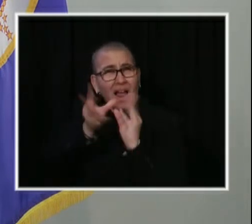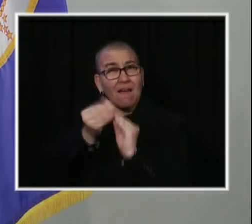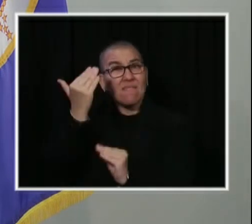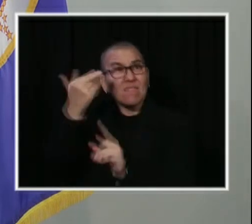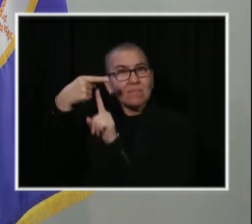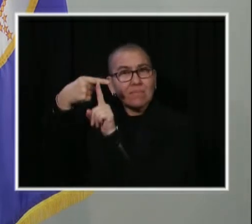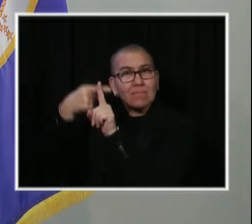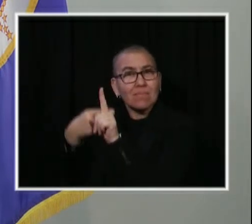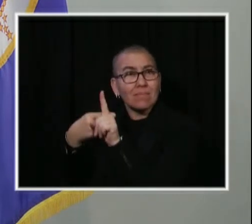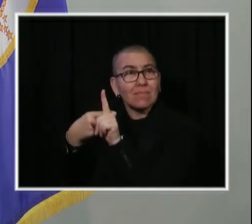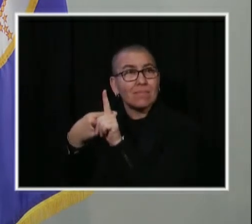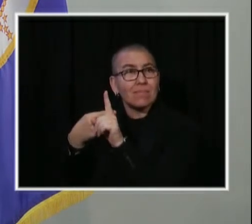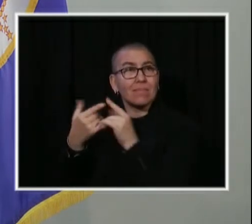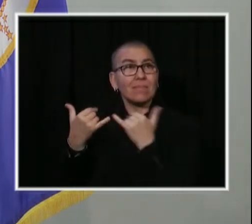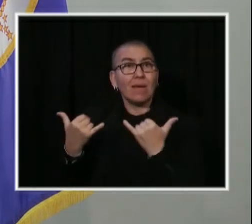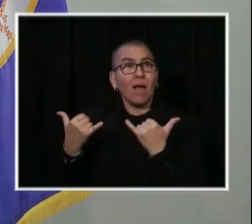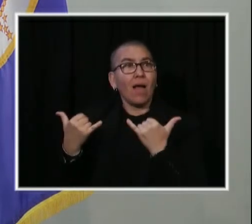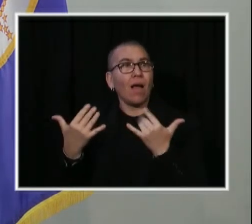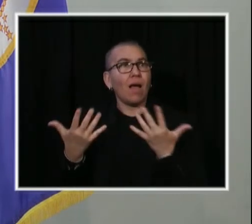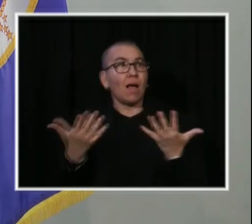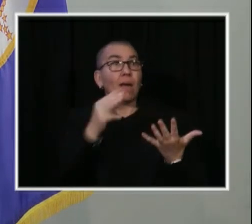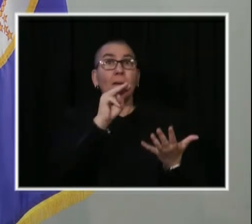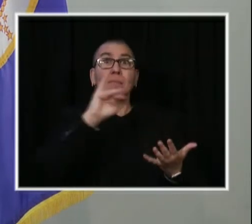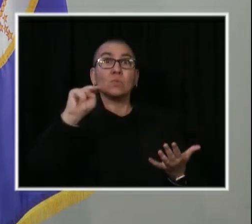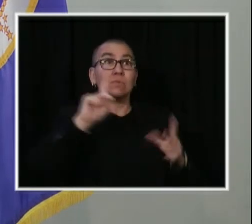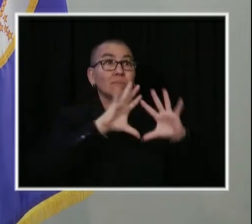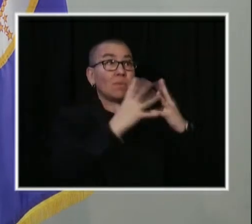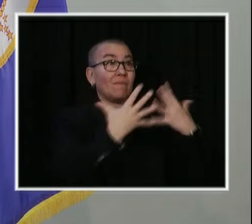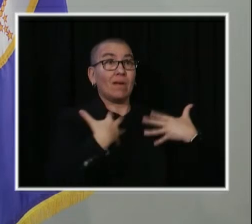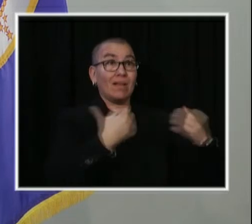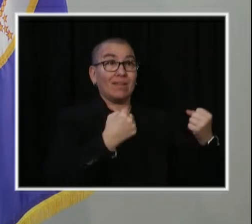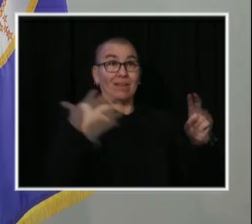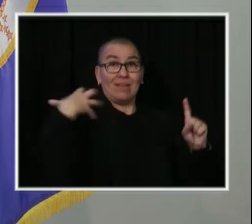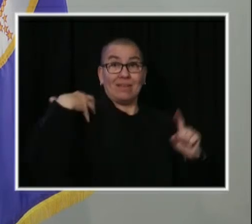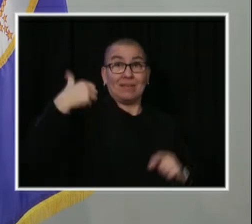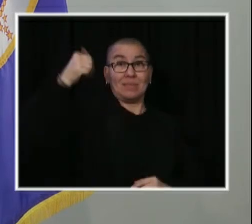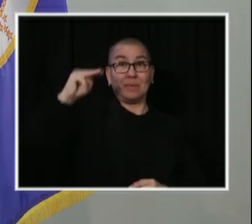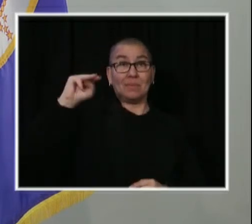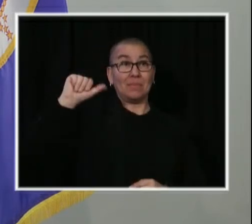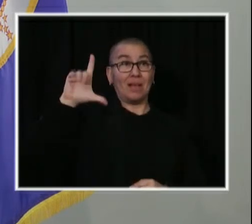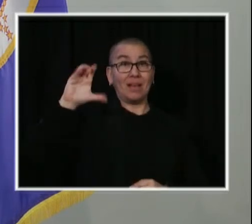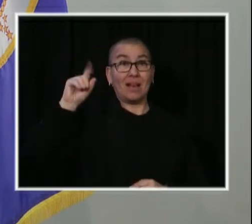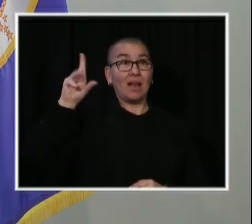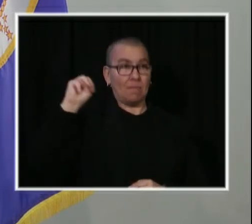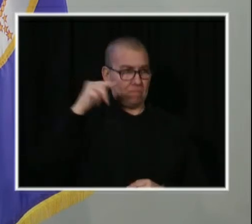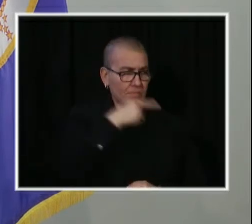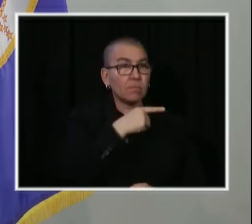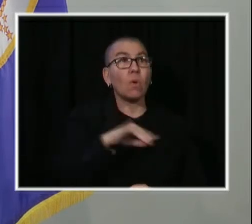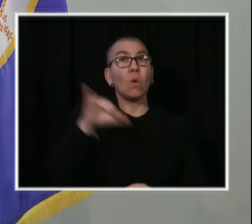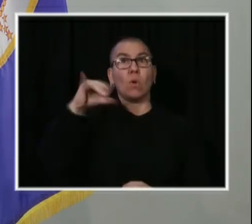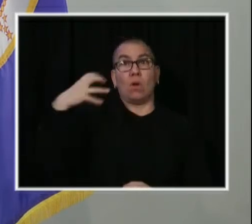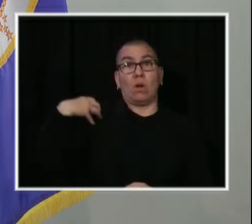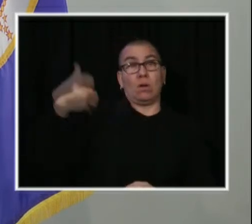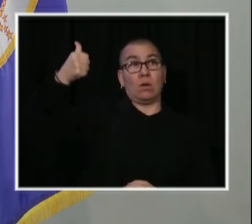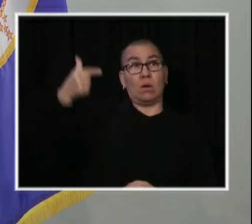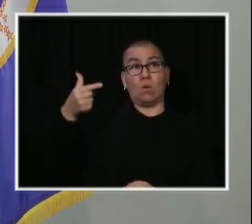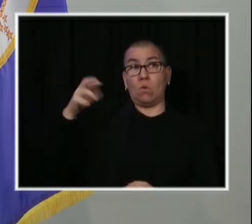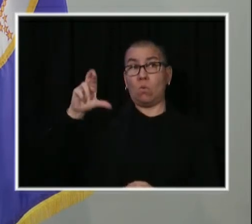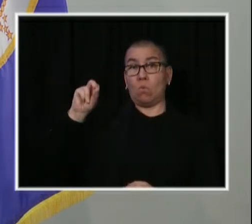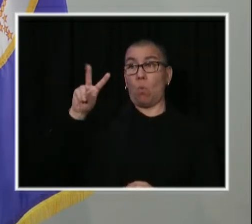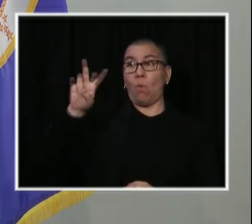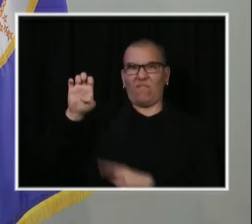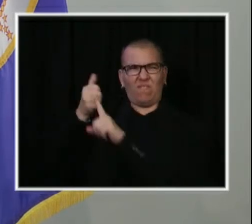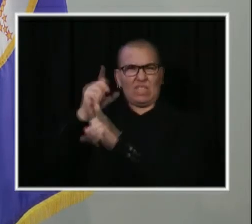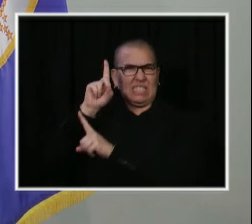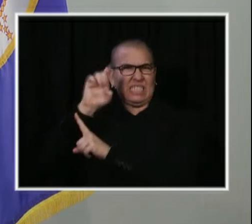Minnesota Department of Health, Jen Malcolm, will be with you after I brief a little bit, and the Commissioner of the Department of Employment and Economic